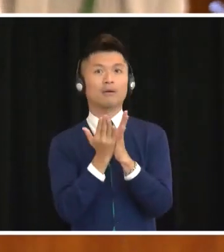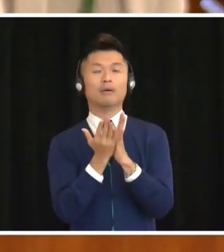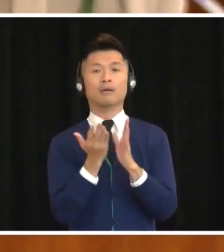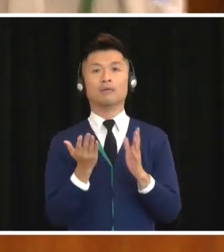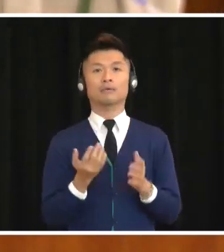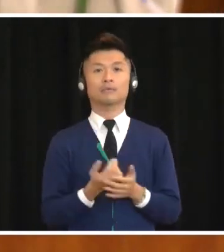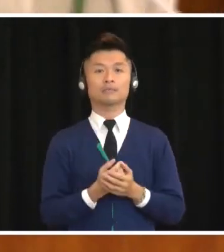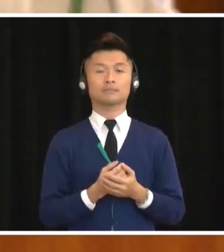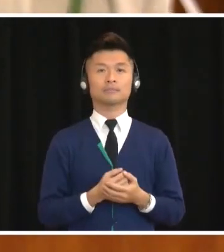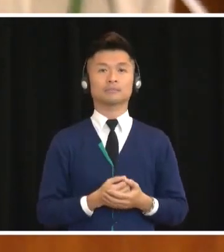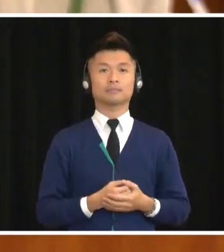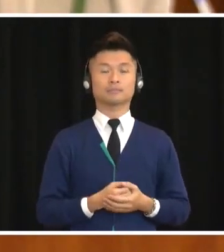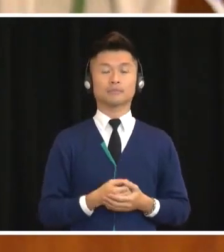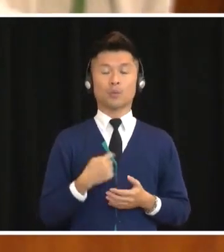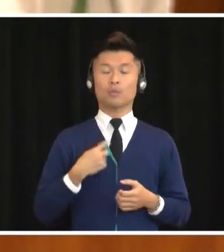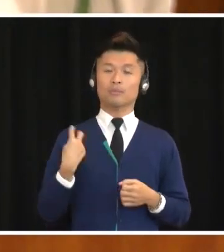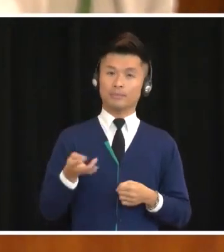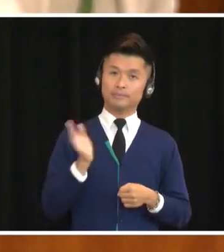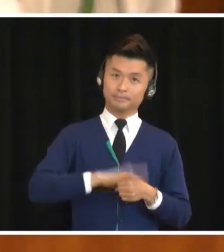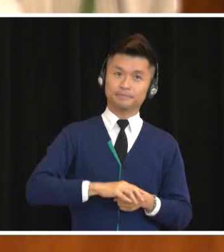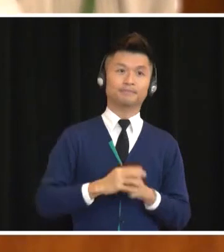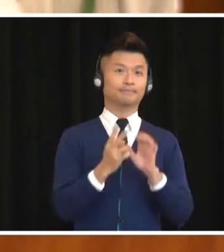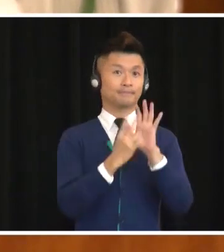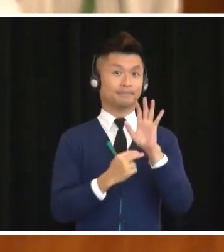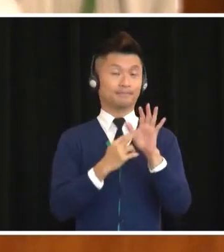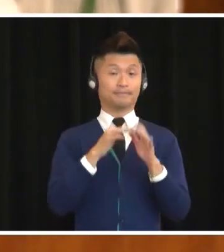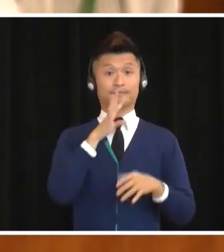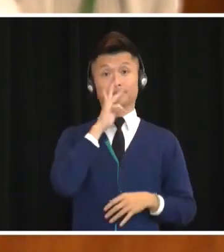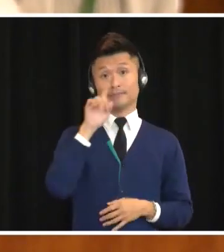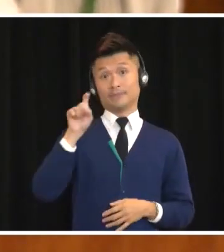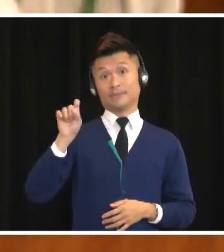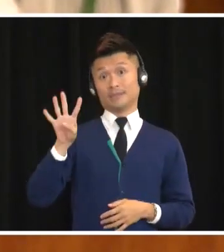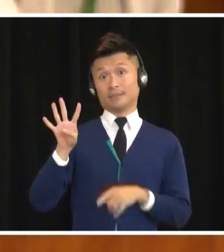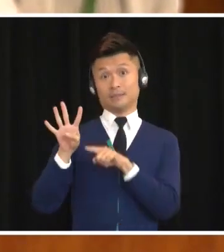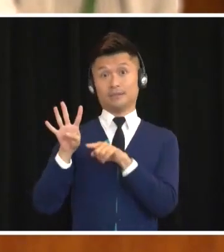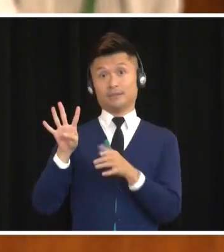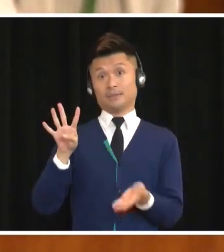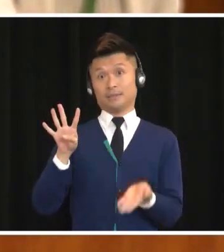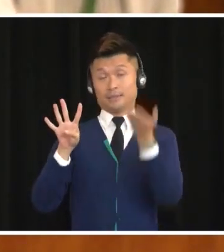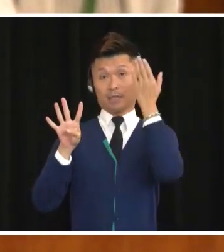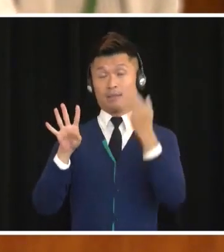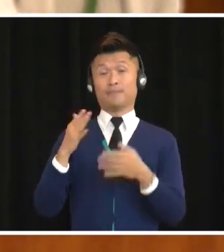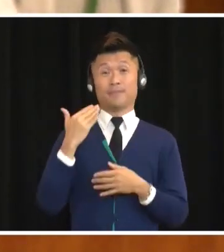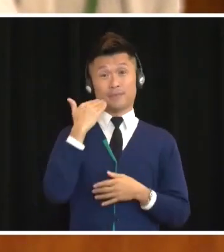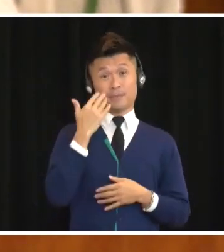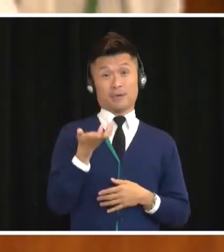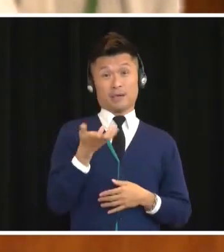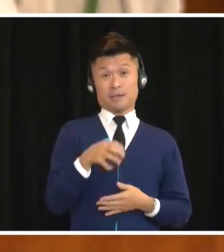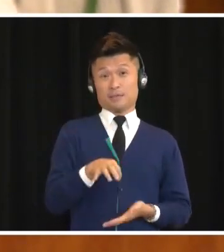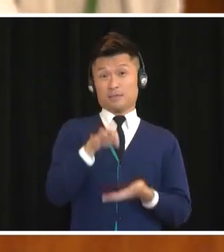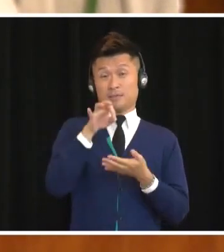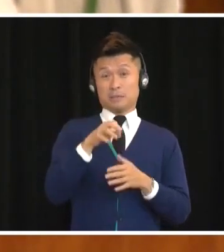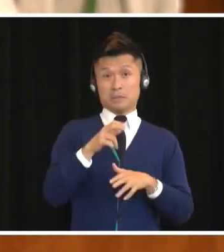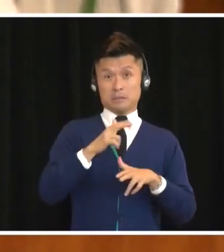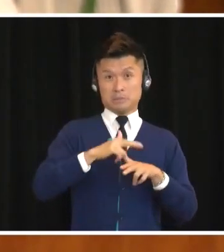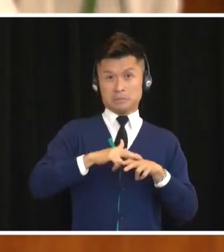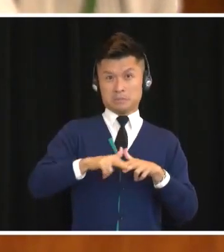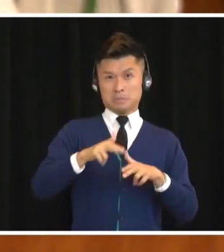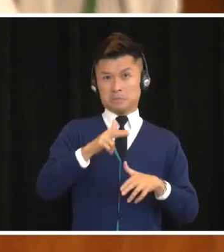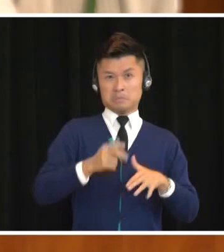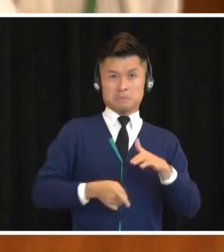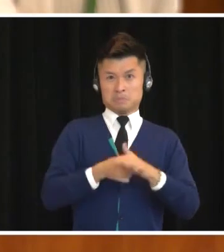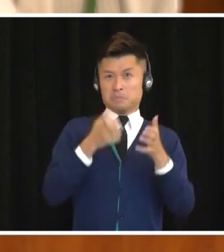court and the different forms of treatment. Now, I would also like to add that if